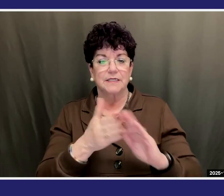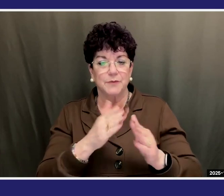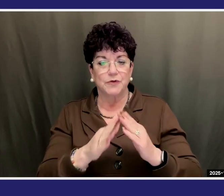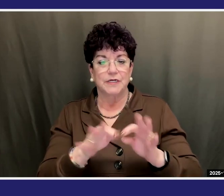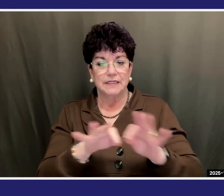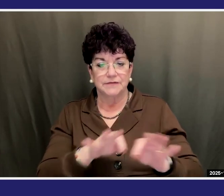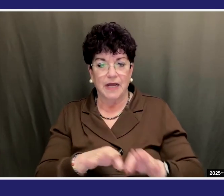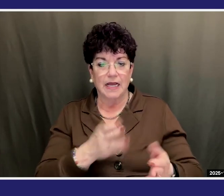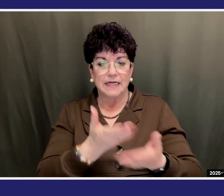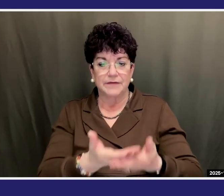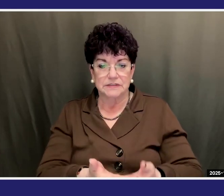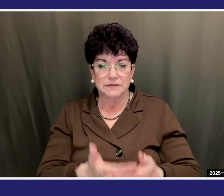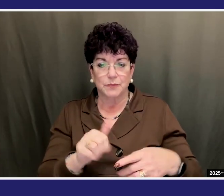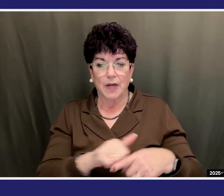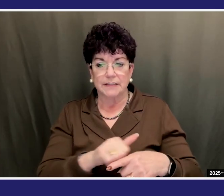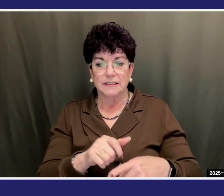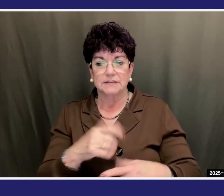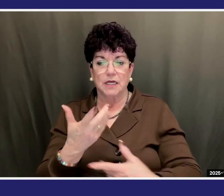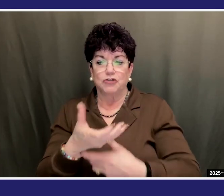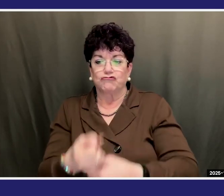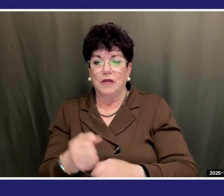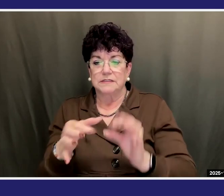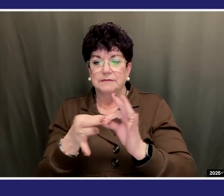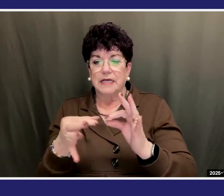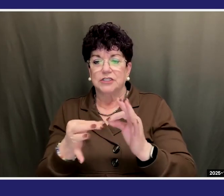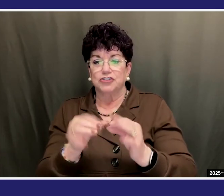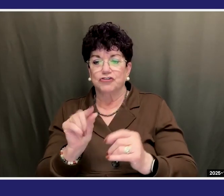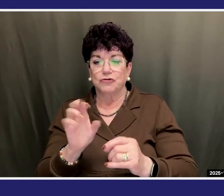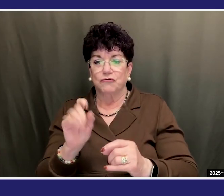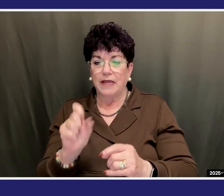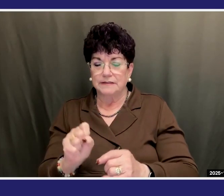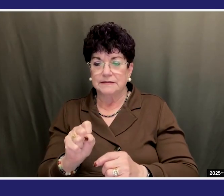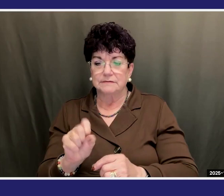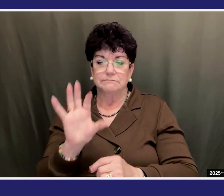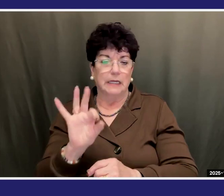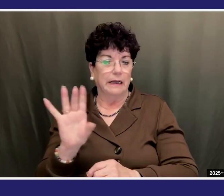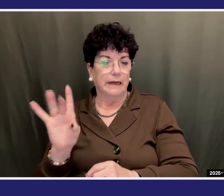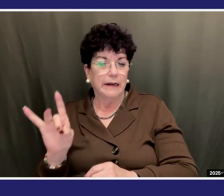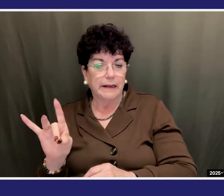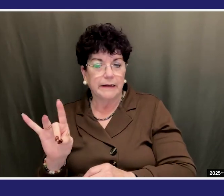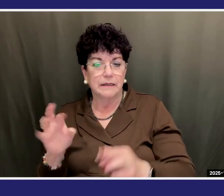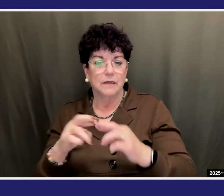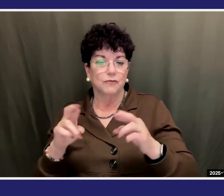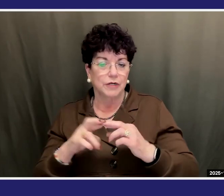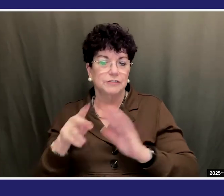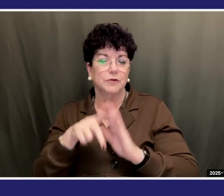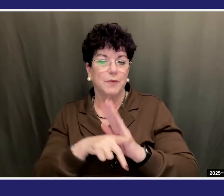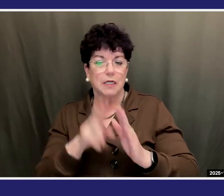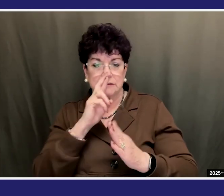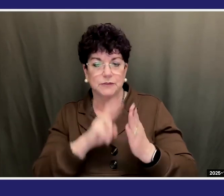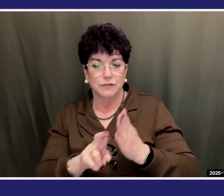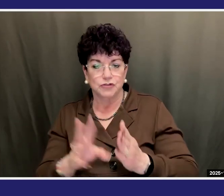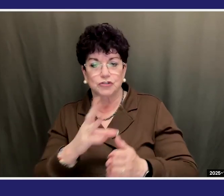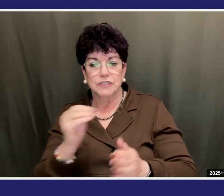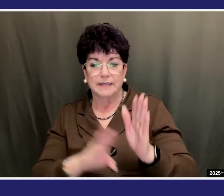Messenger Grants, 988, the Regional Policy Research and Development, as well as the regional approaches for implementation of focused set